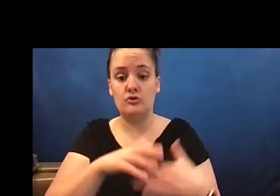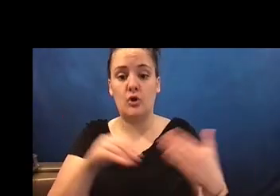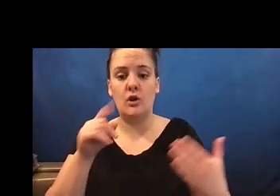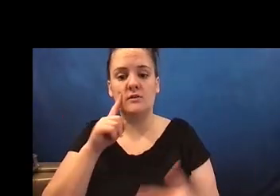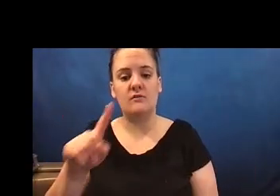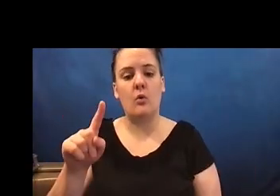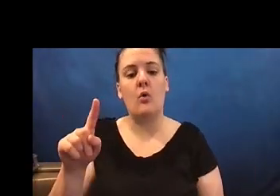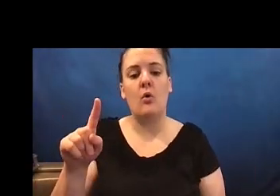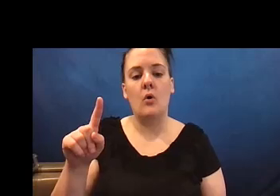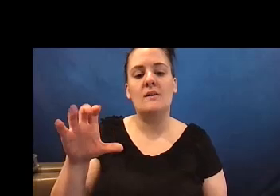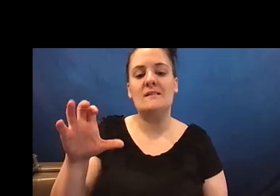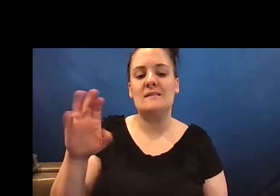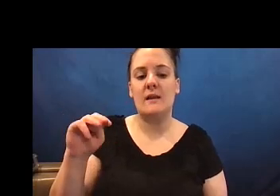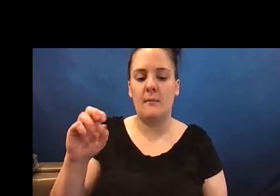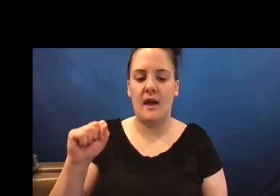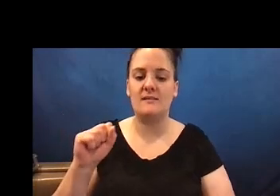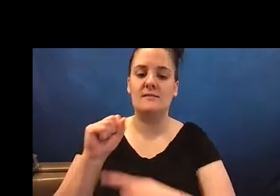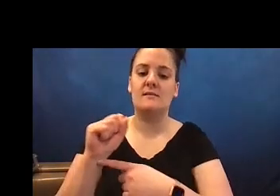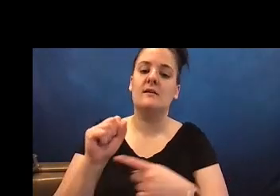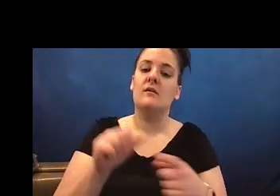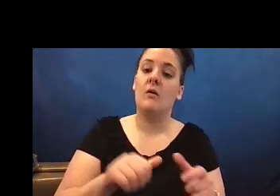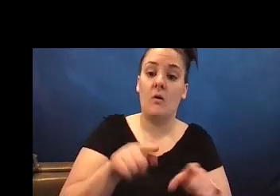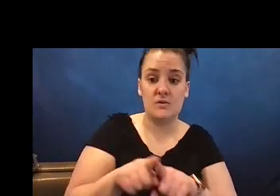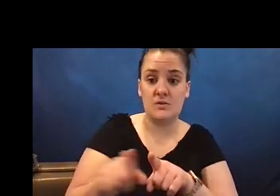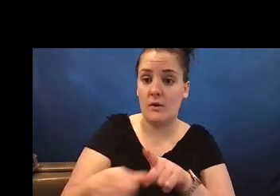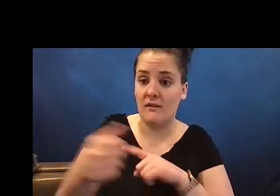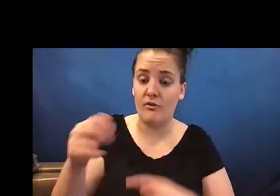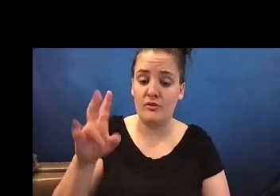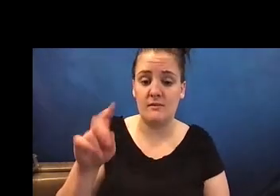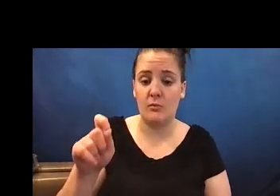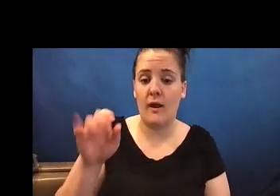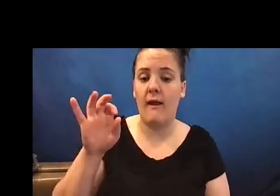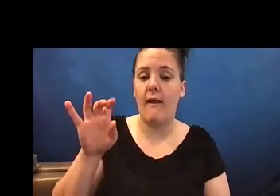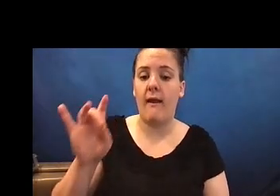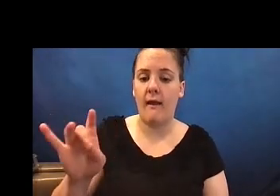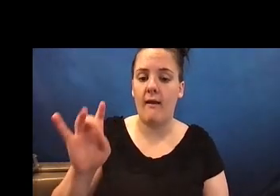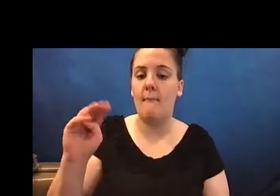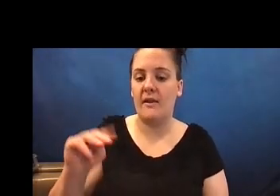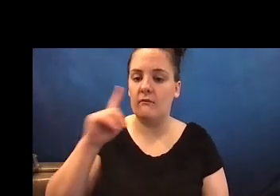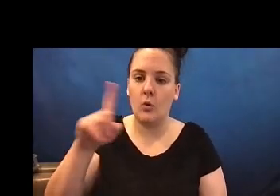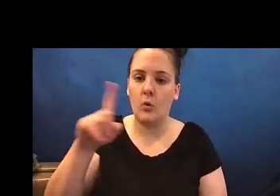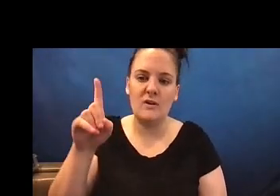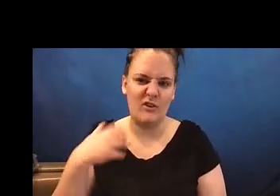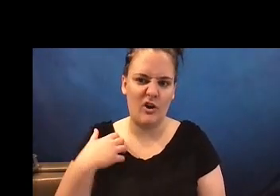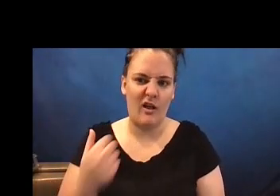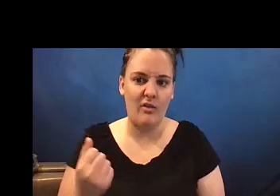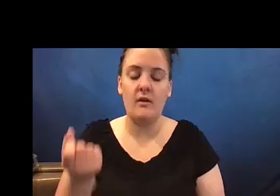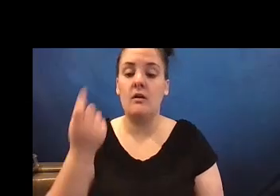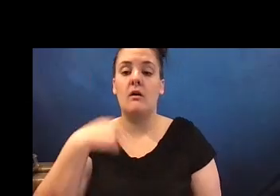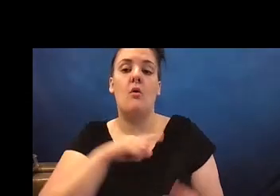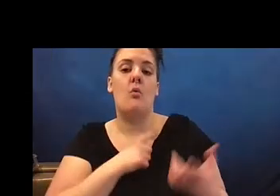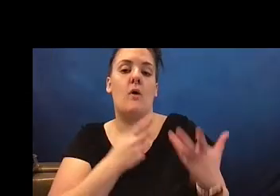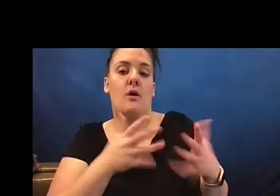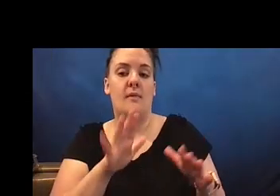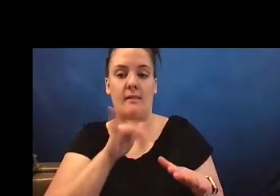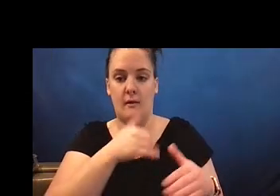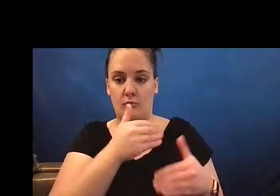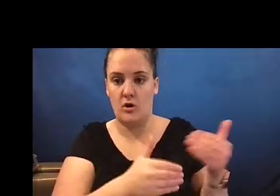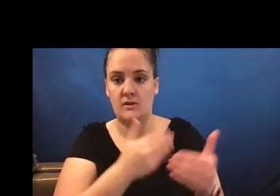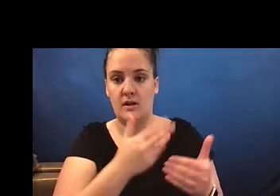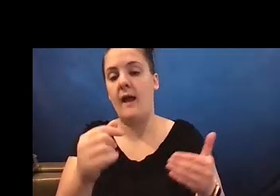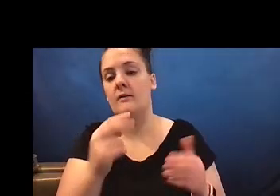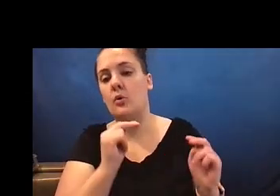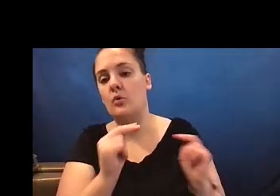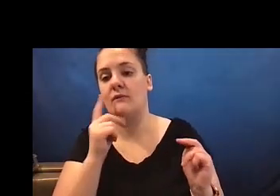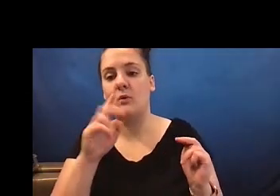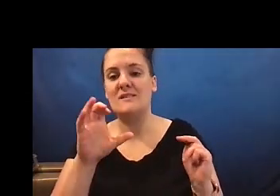and another $7.8 million for Denver Health. And so while we're completing that in negotiations with CMS, how do